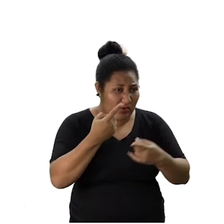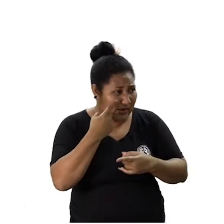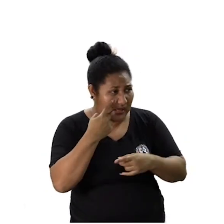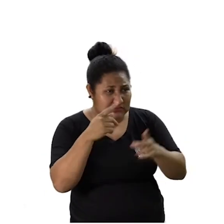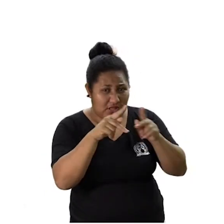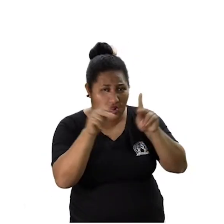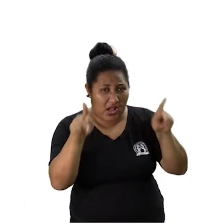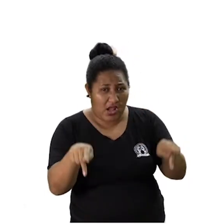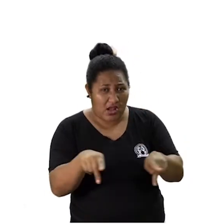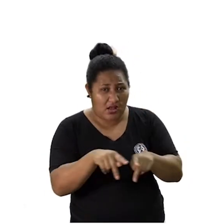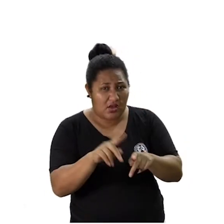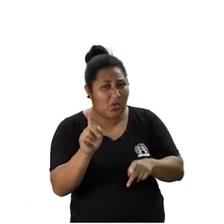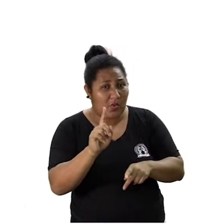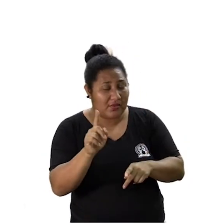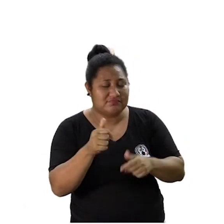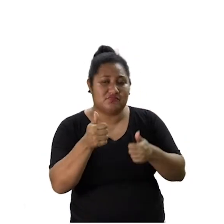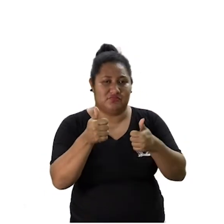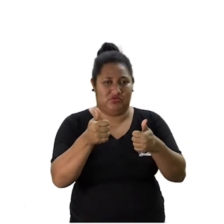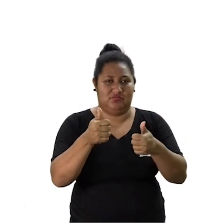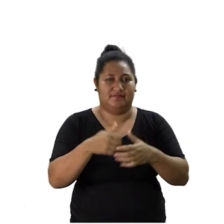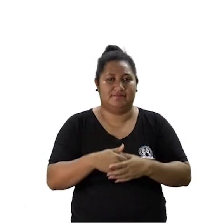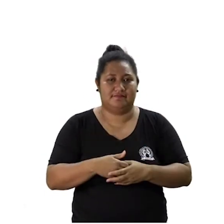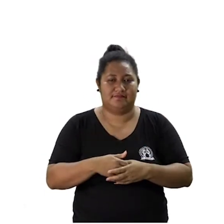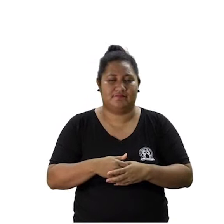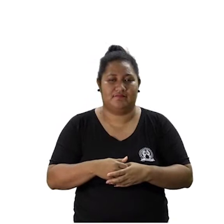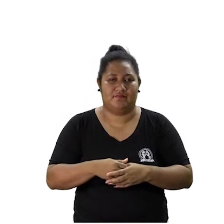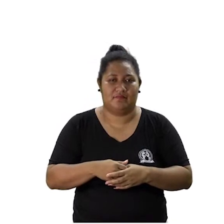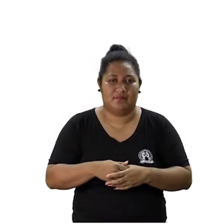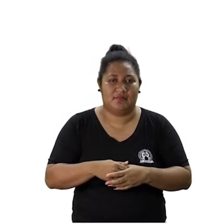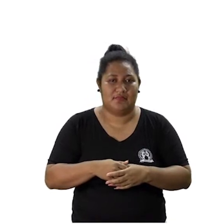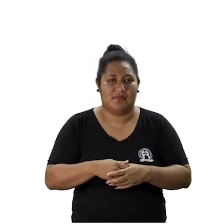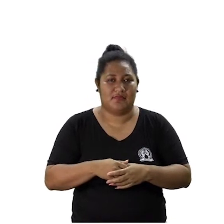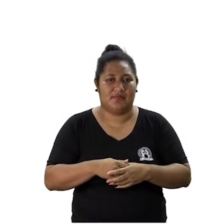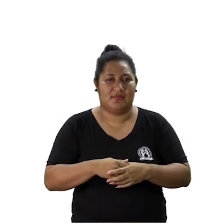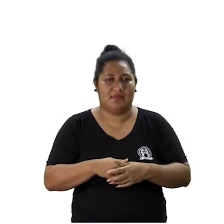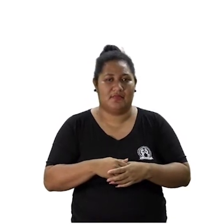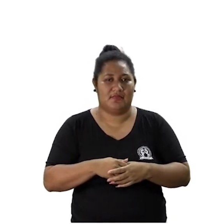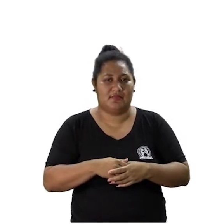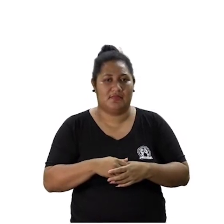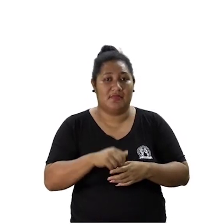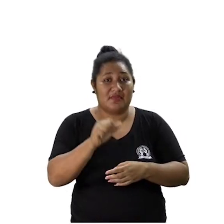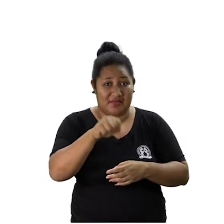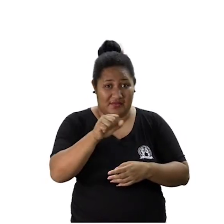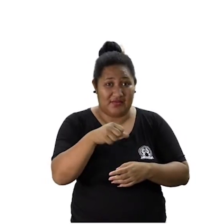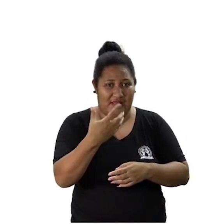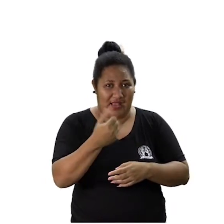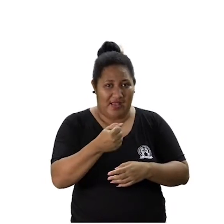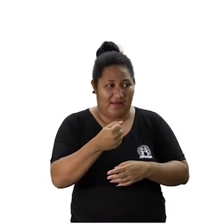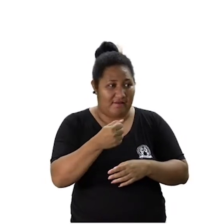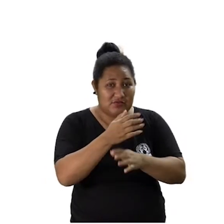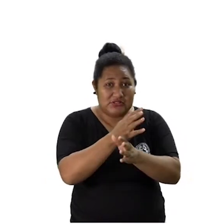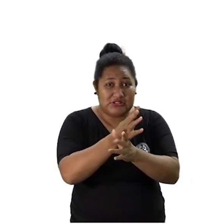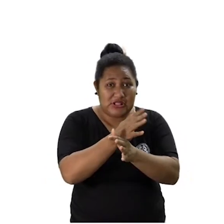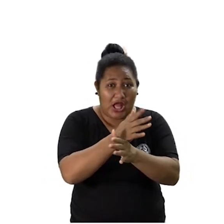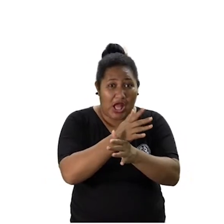ata lea. Le lei. O na iei le ato le ia.